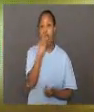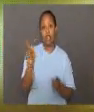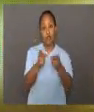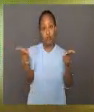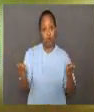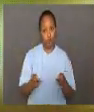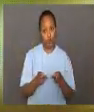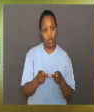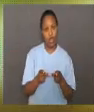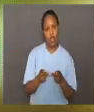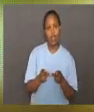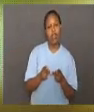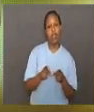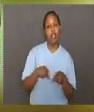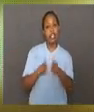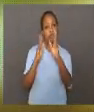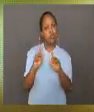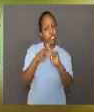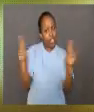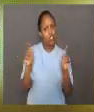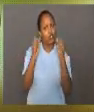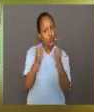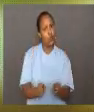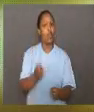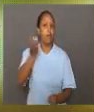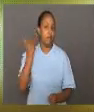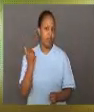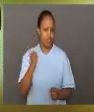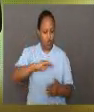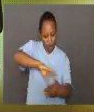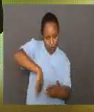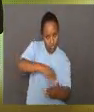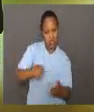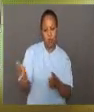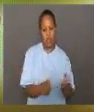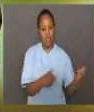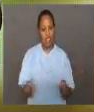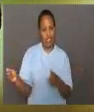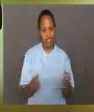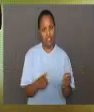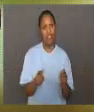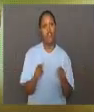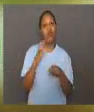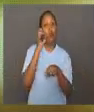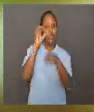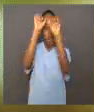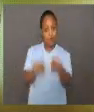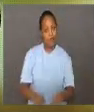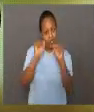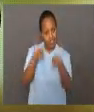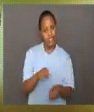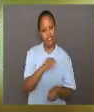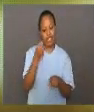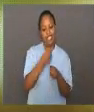areas, peasants had special skills in pottery, weaving, tanning, or